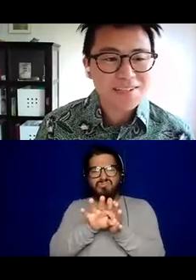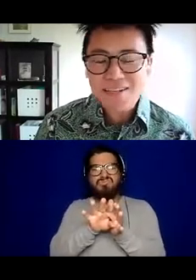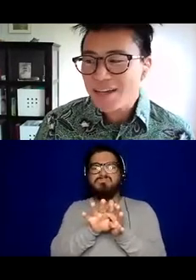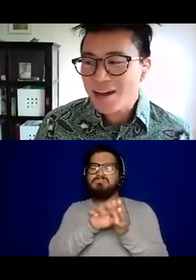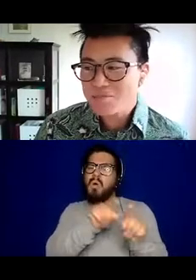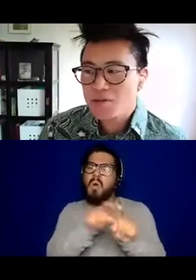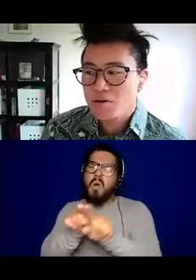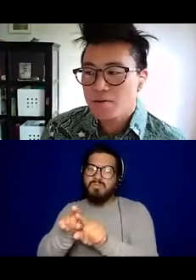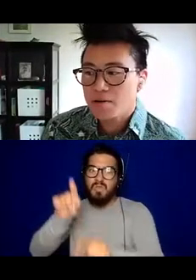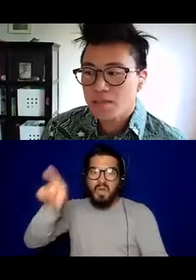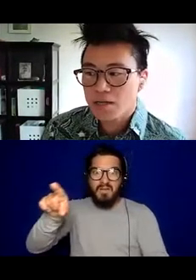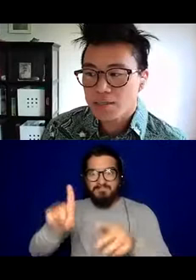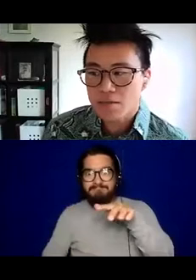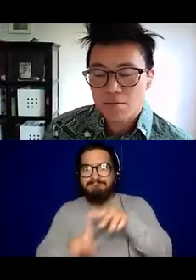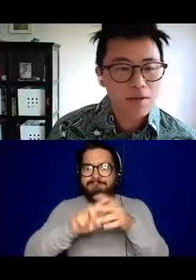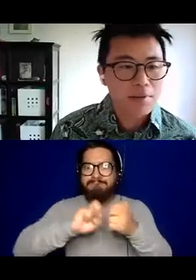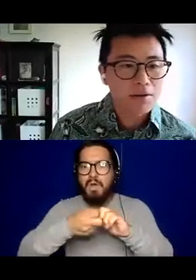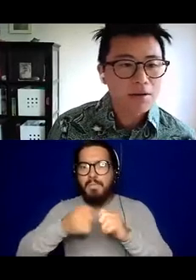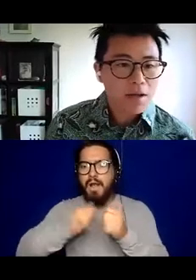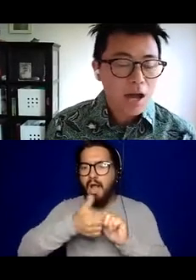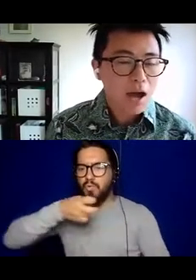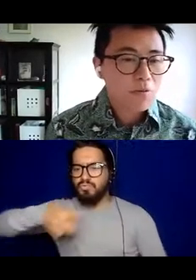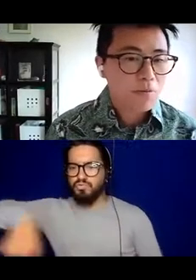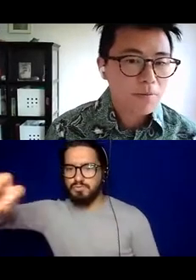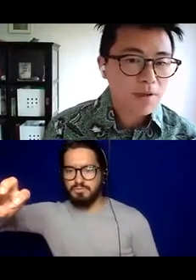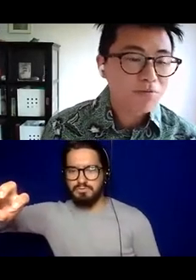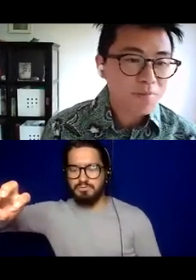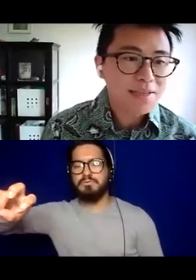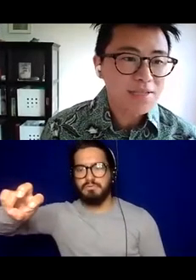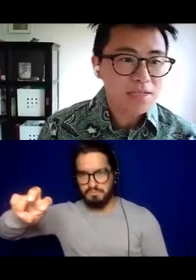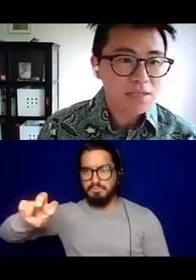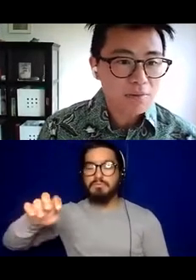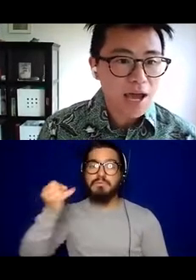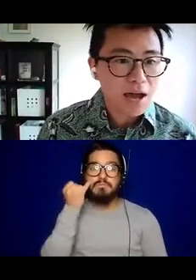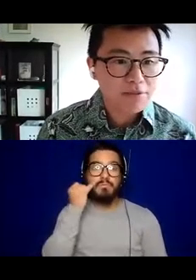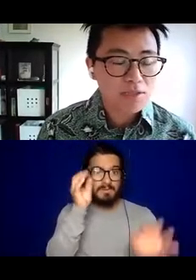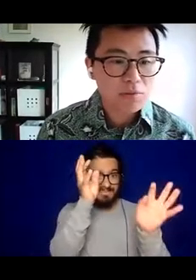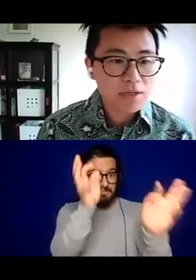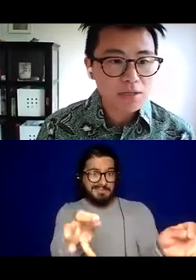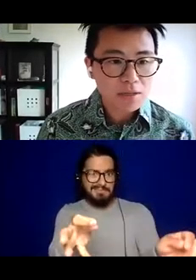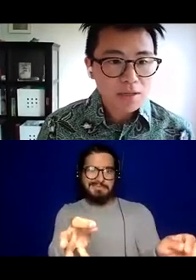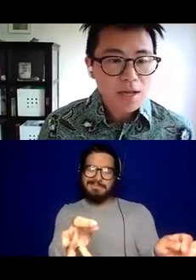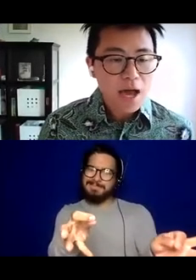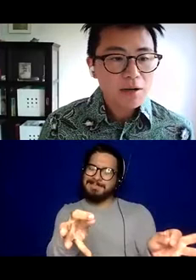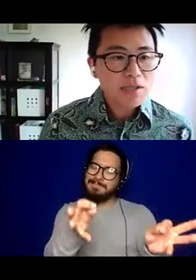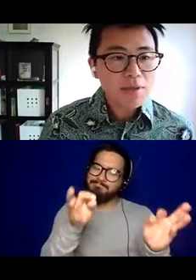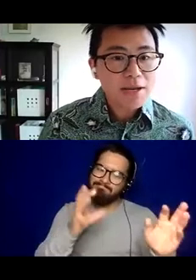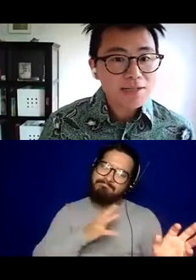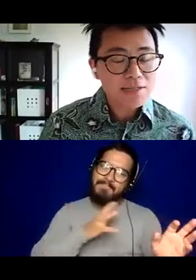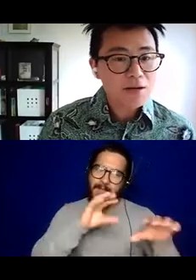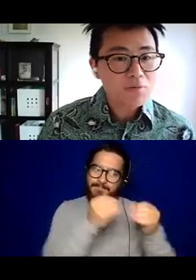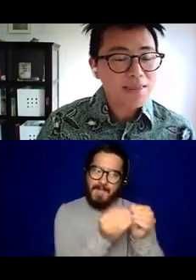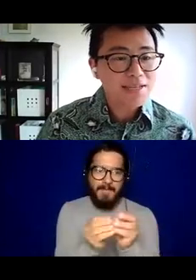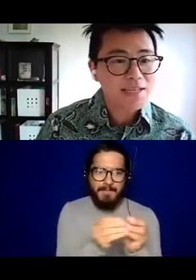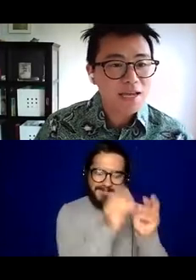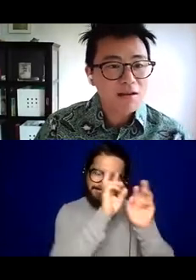switch? So it talks a little bit about how if we make the decision that we have to switch, how do we do that